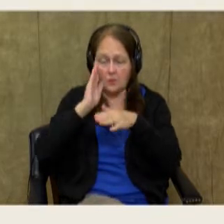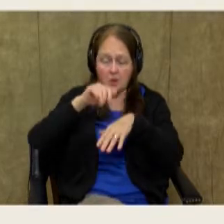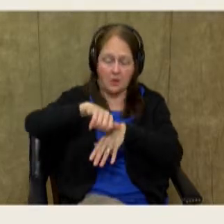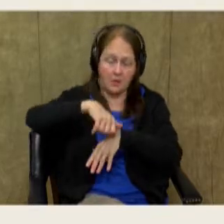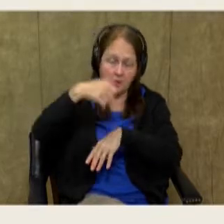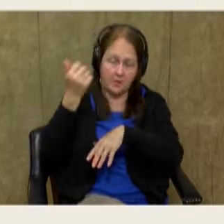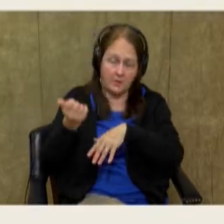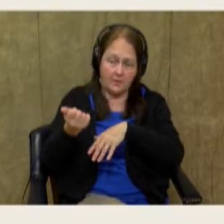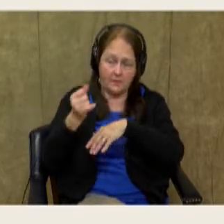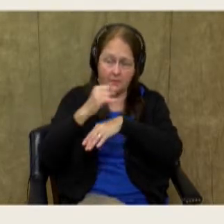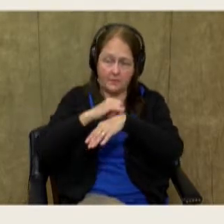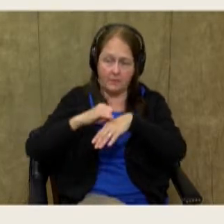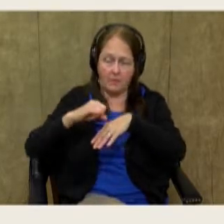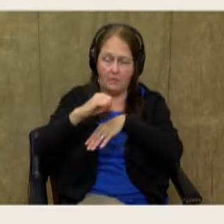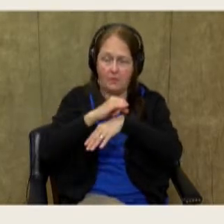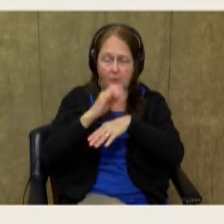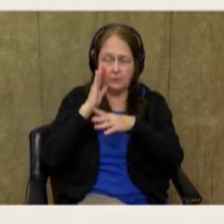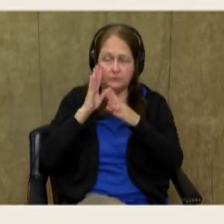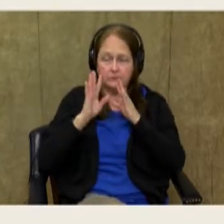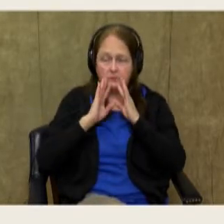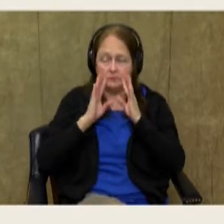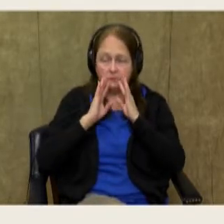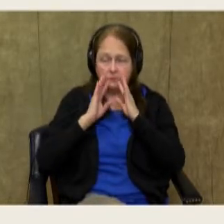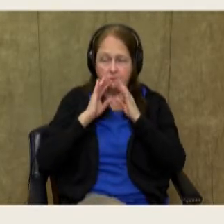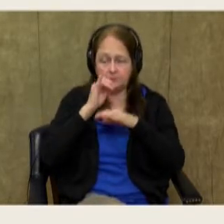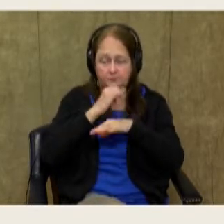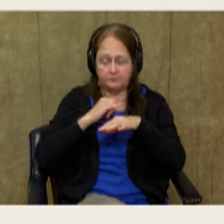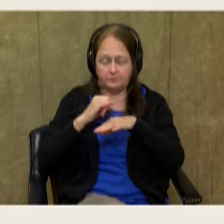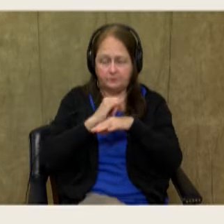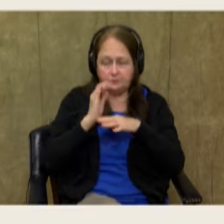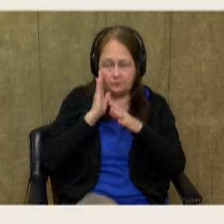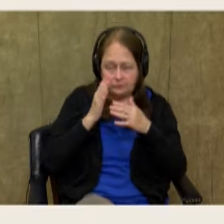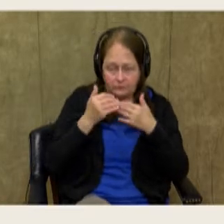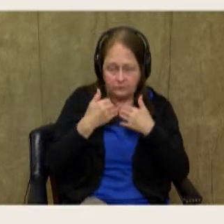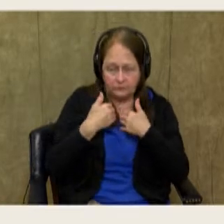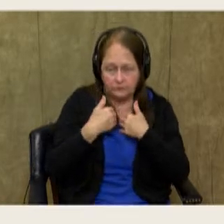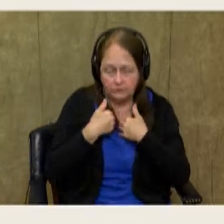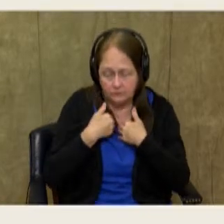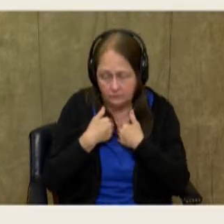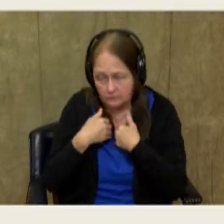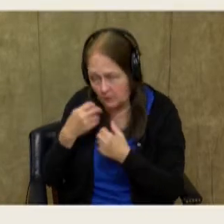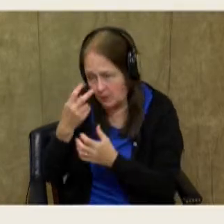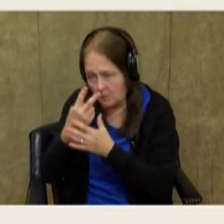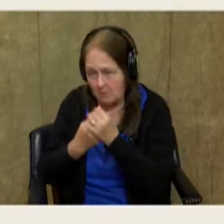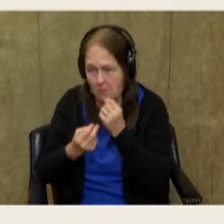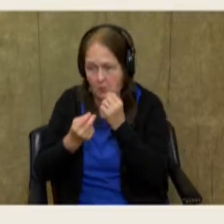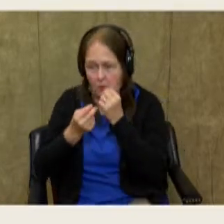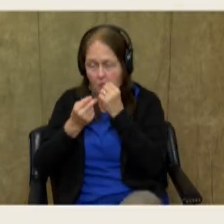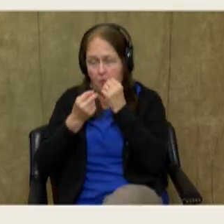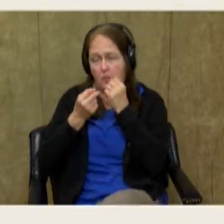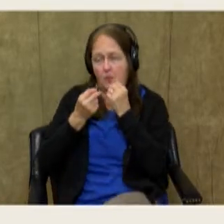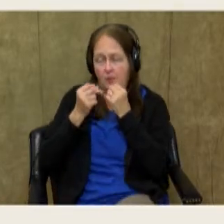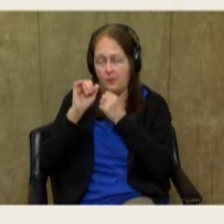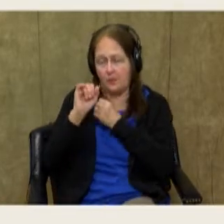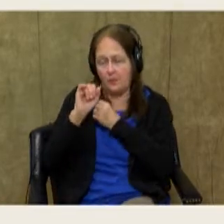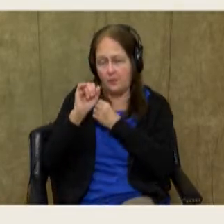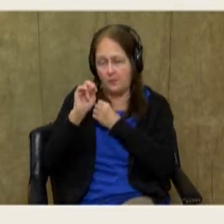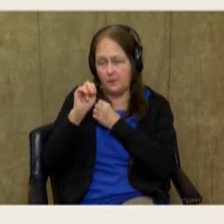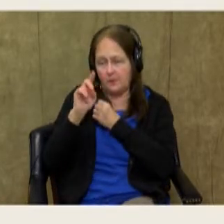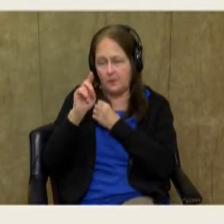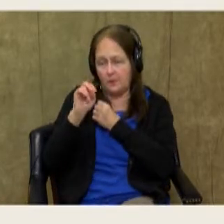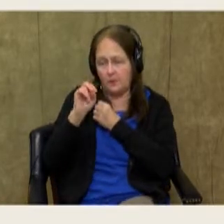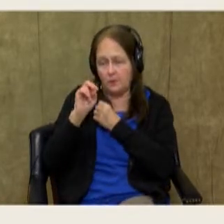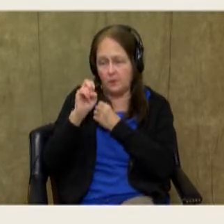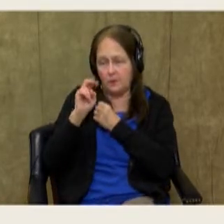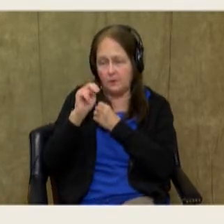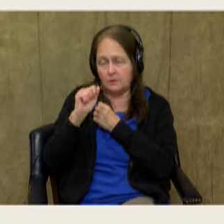another island. We'll talk about that. So the islands that we have, in addition to Malaysia being on both mainland and island, is Indonesia. Look at the